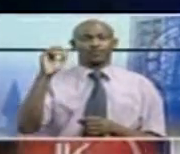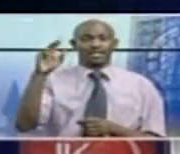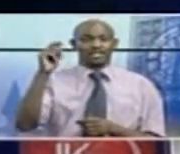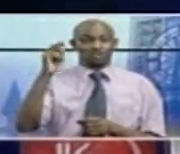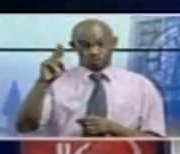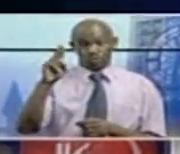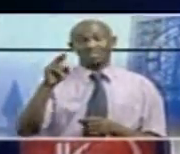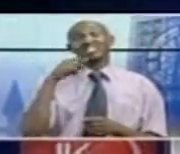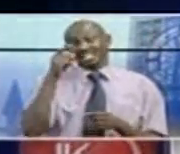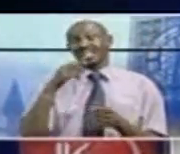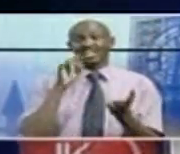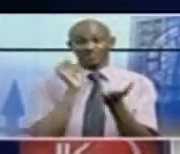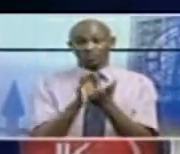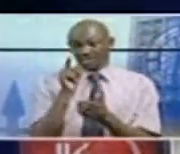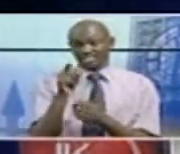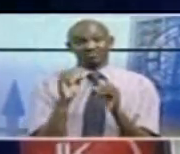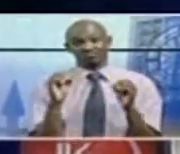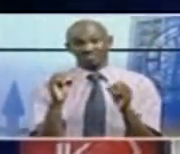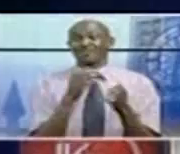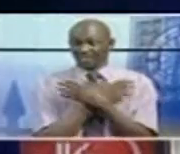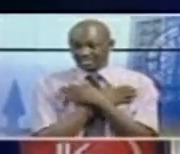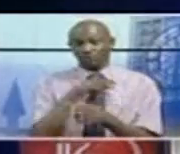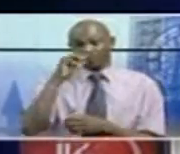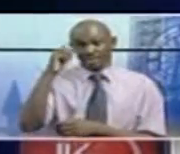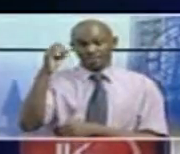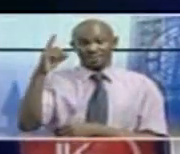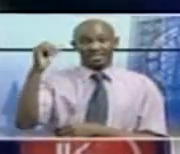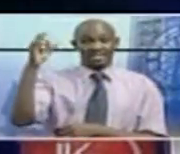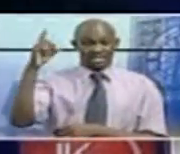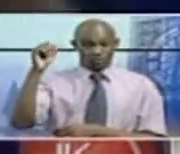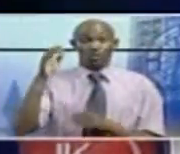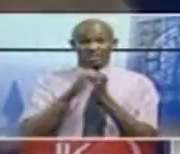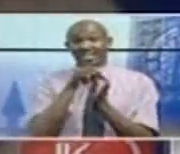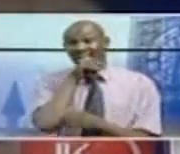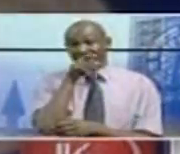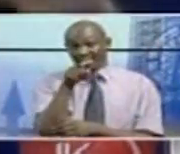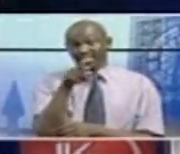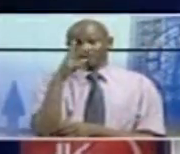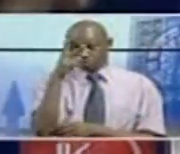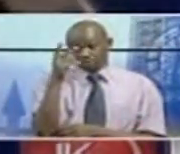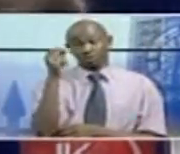there? The individuals that are friends of Midiwo, led by Raila Odinga, and again in